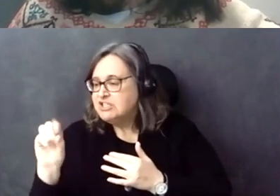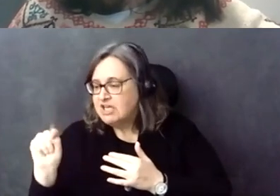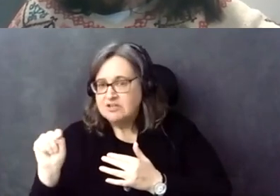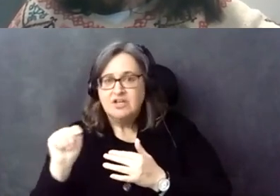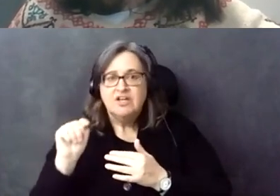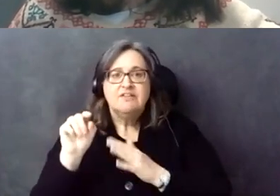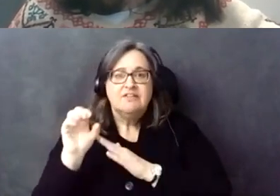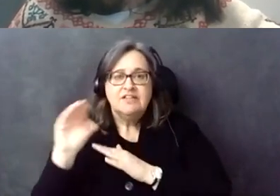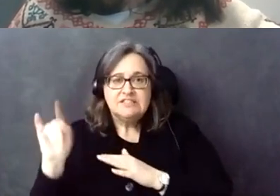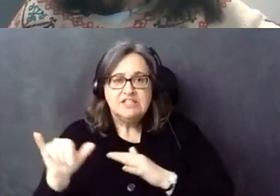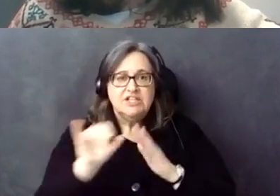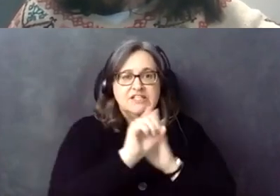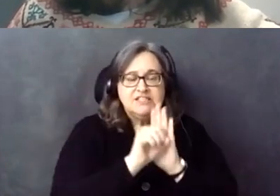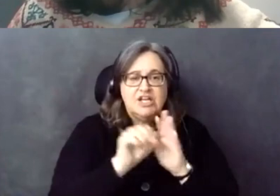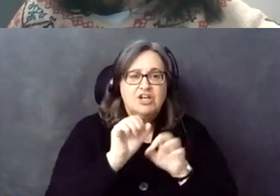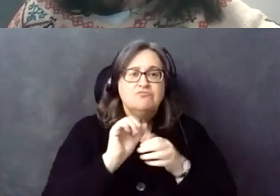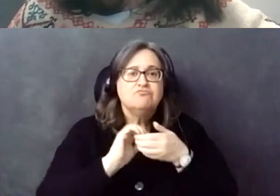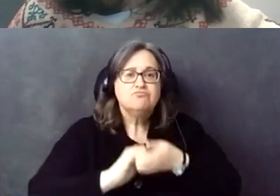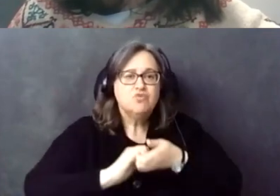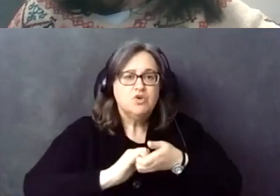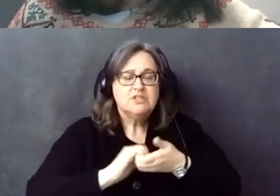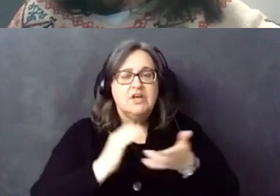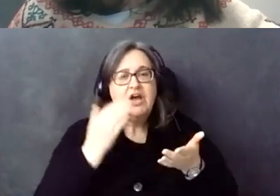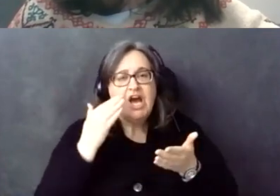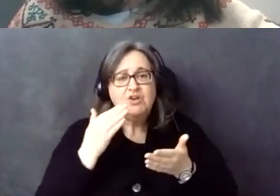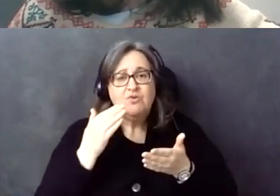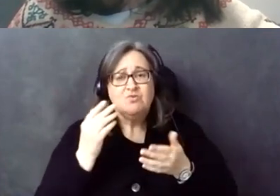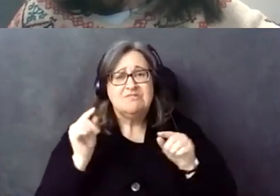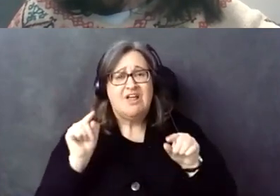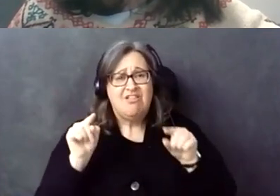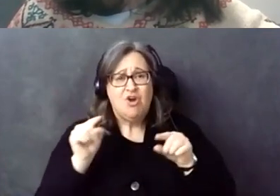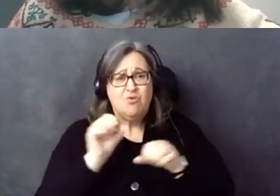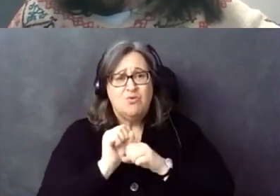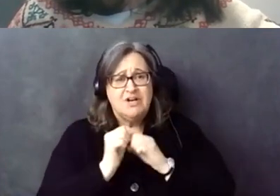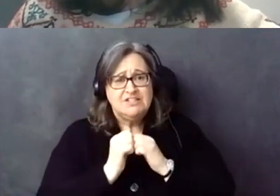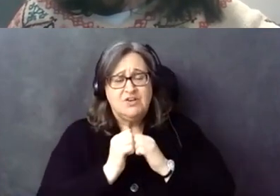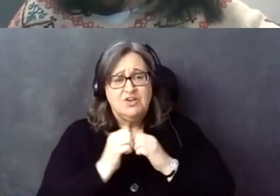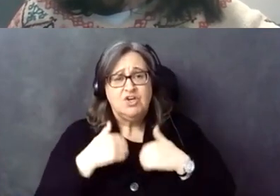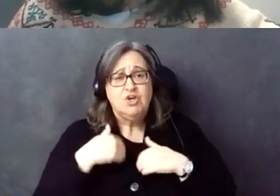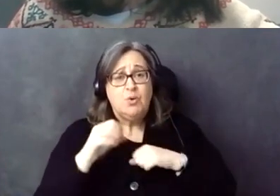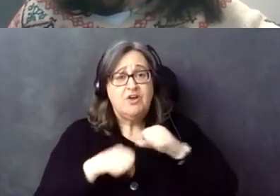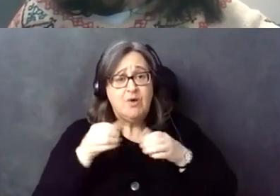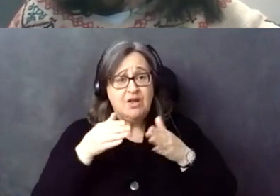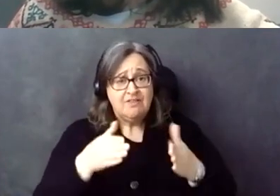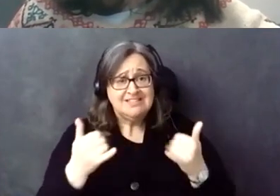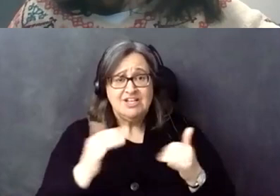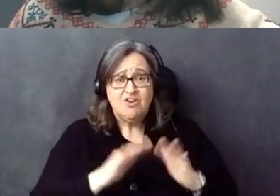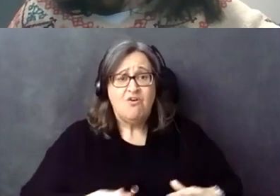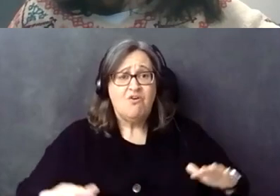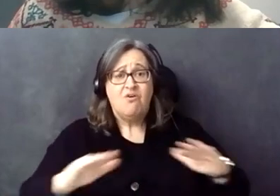work together on those initiatives. Now, I know that they've been working together because You have bike lanes now all over the